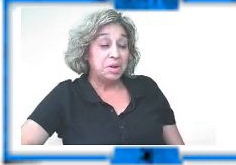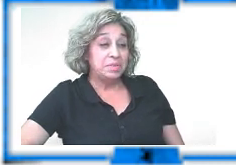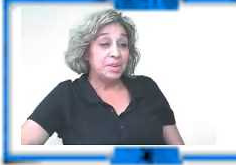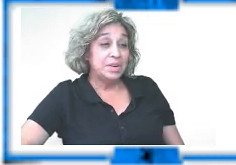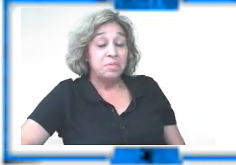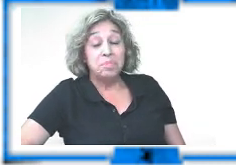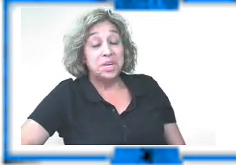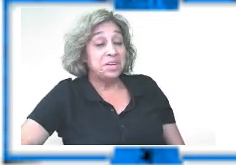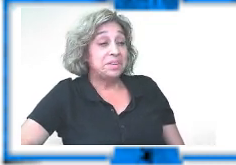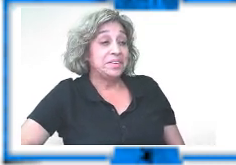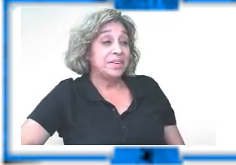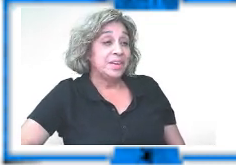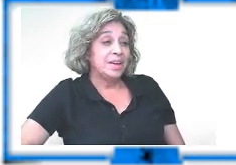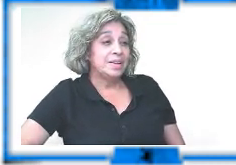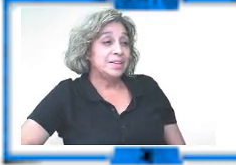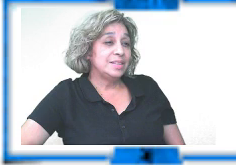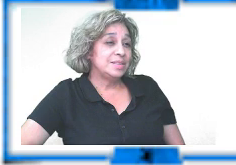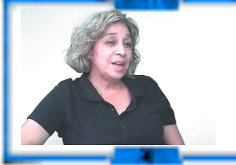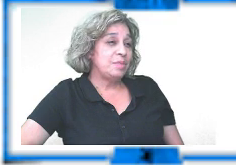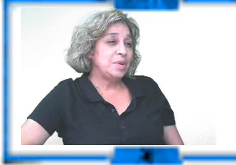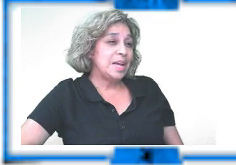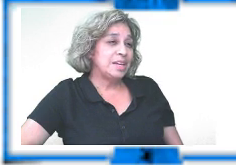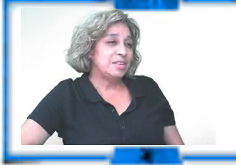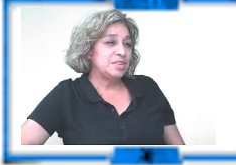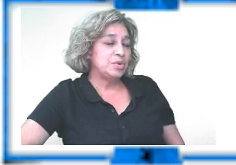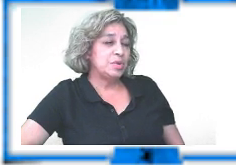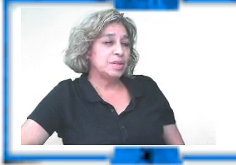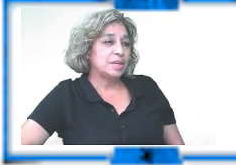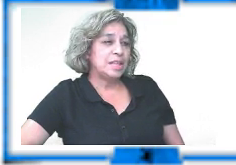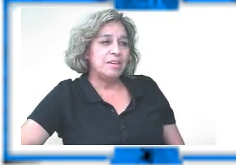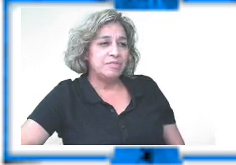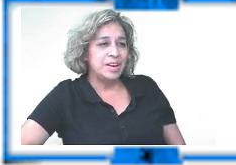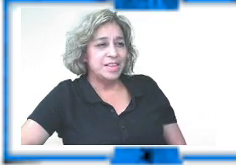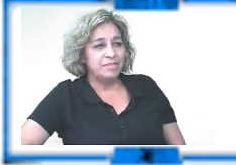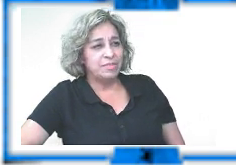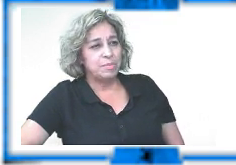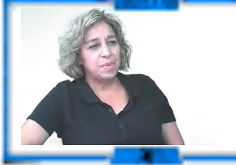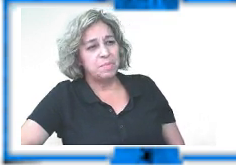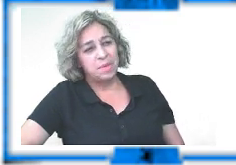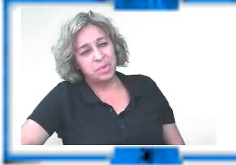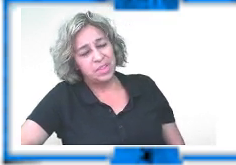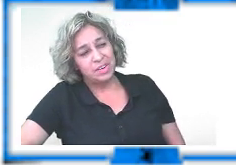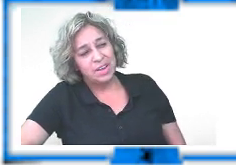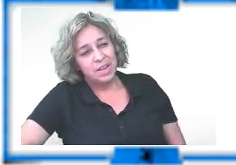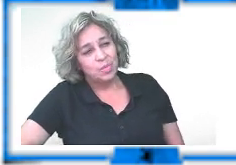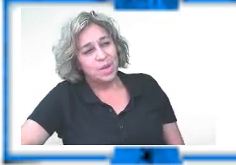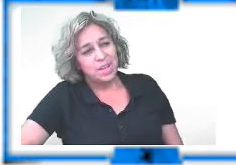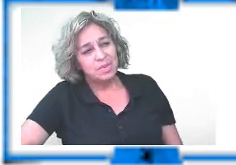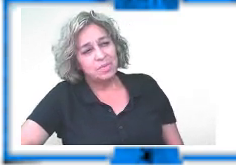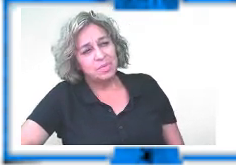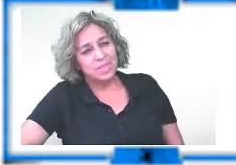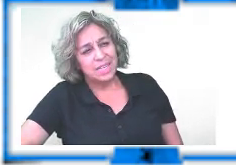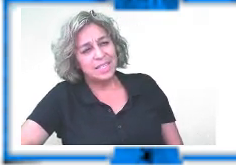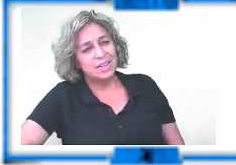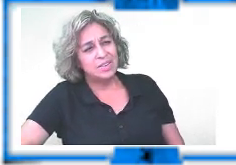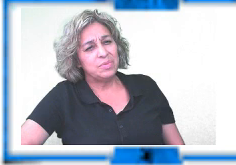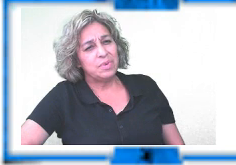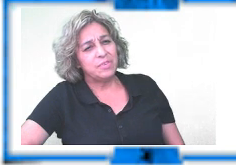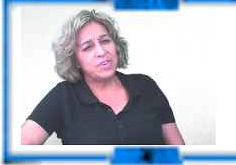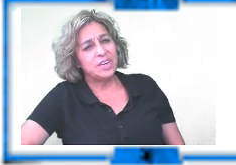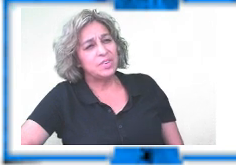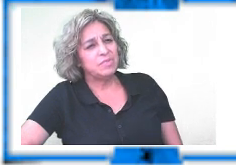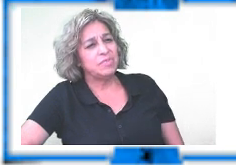well, whatever. But this, I would like you to clarify that for me, my brother. What do you sense